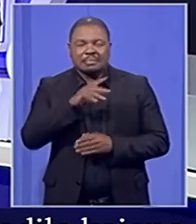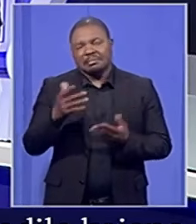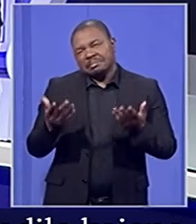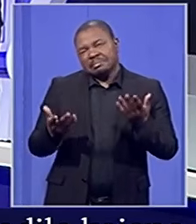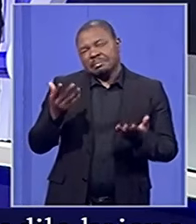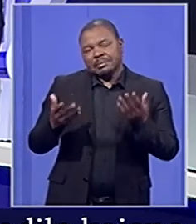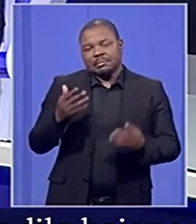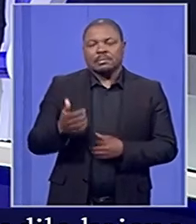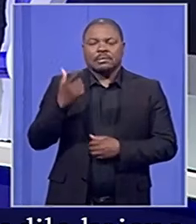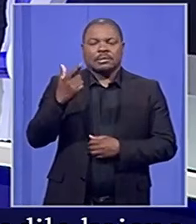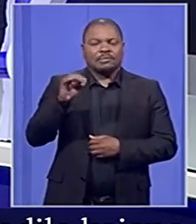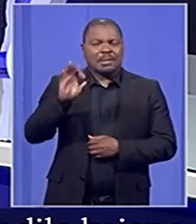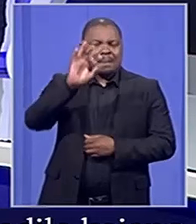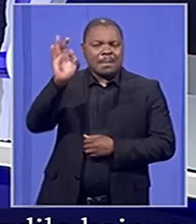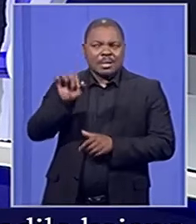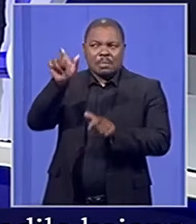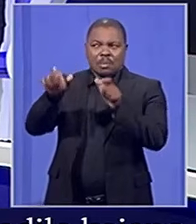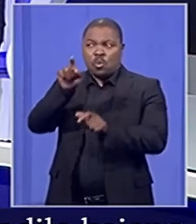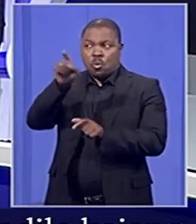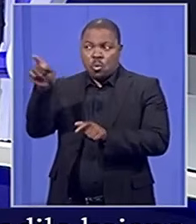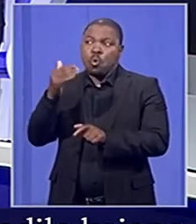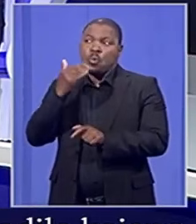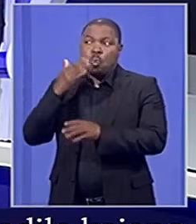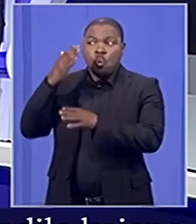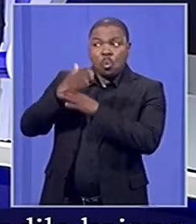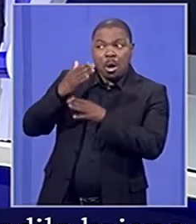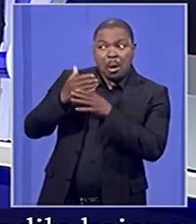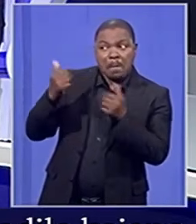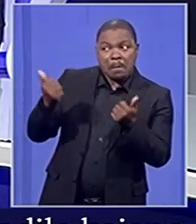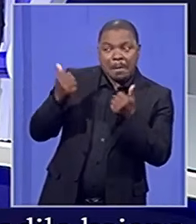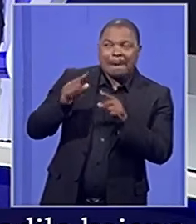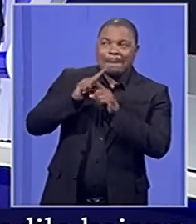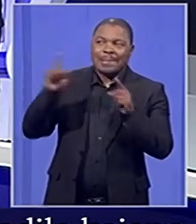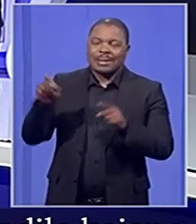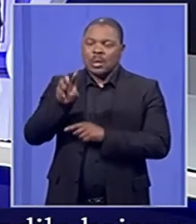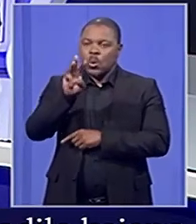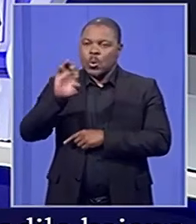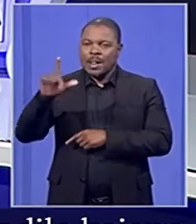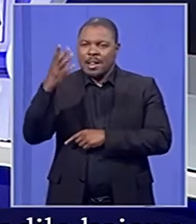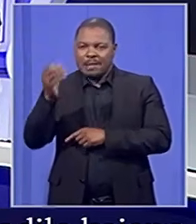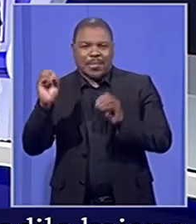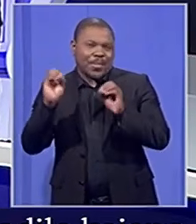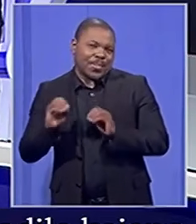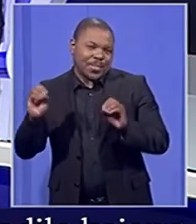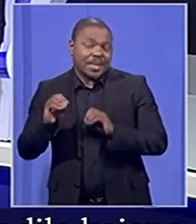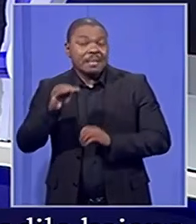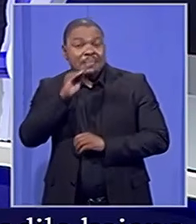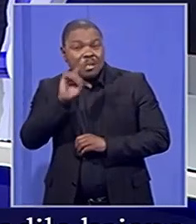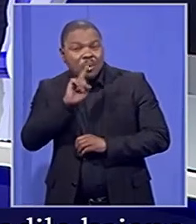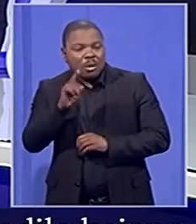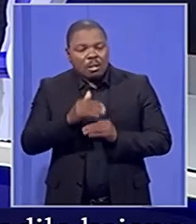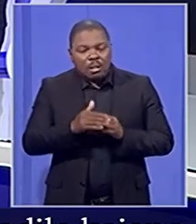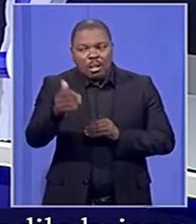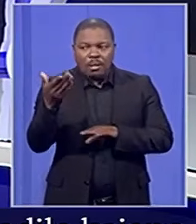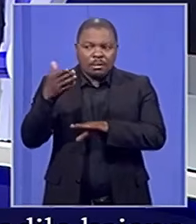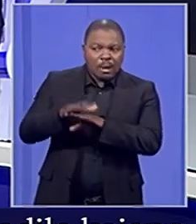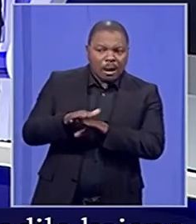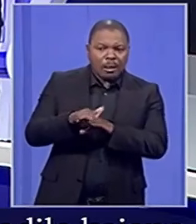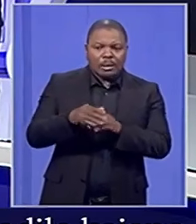tse ka bang tse 70 tsa baahi ba sebetsang ha bana mangolo a kabo ya mafa e leng se etsang hore kabo ya thepa ya bona